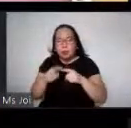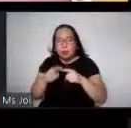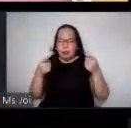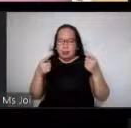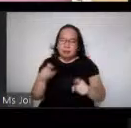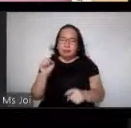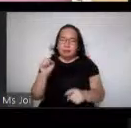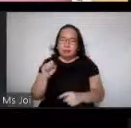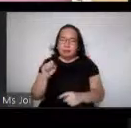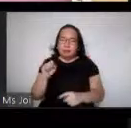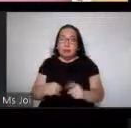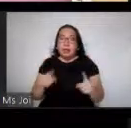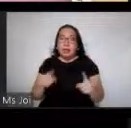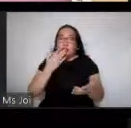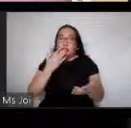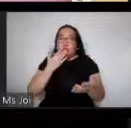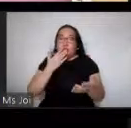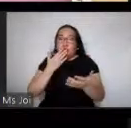When she underwent